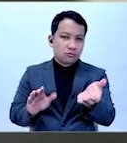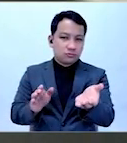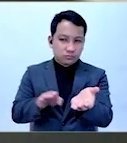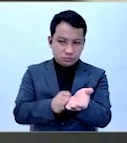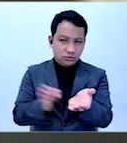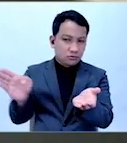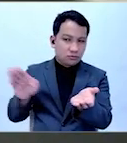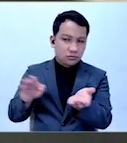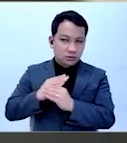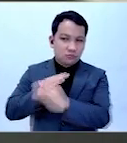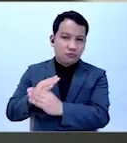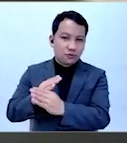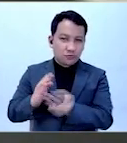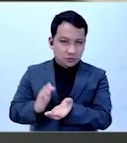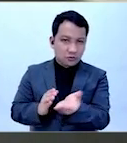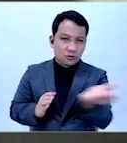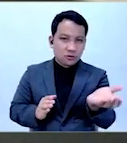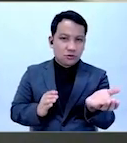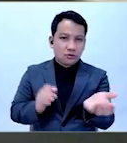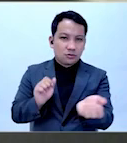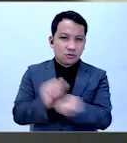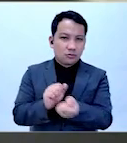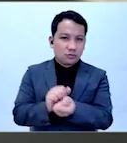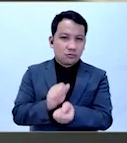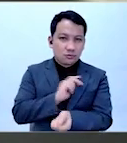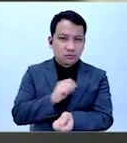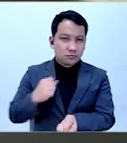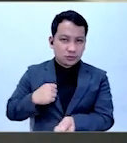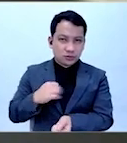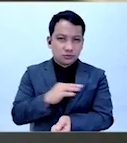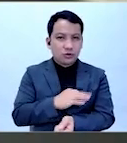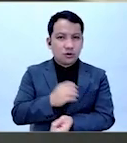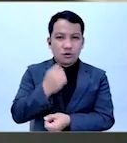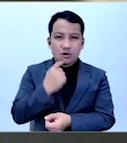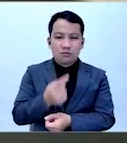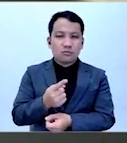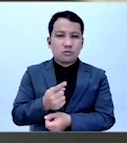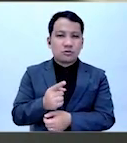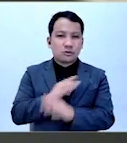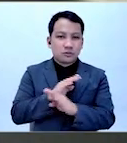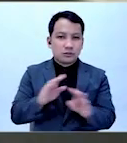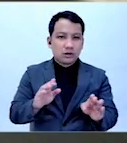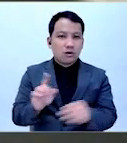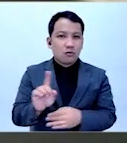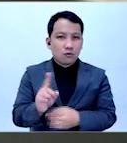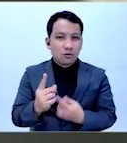to protect our personnel and to make sure that we're not going to be,